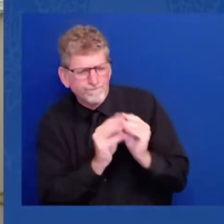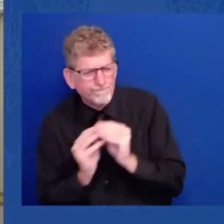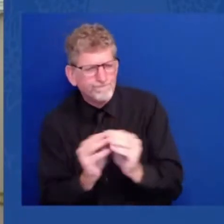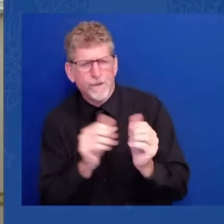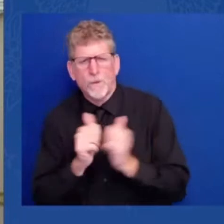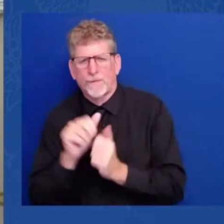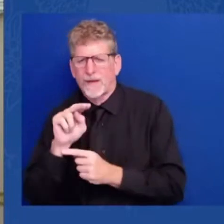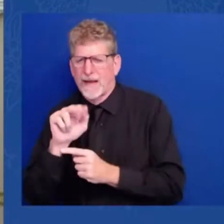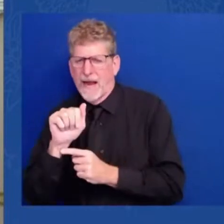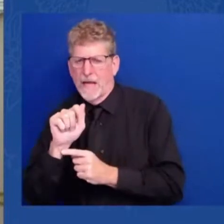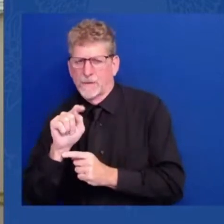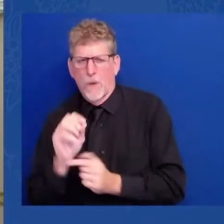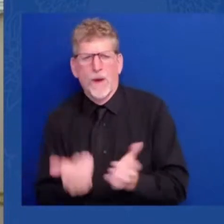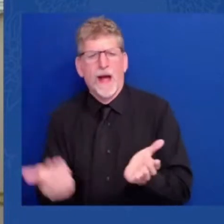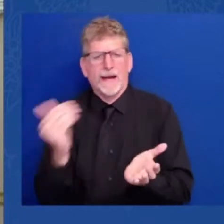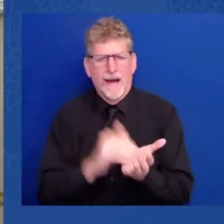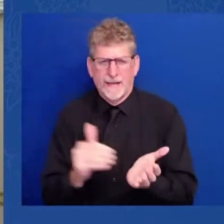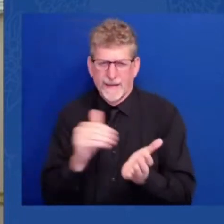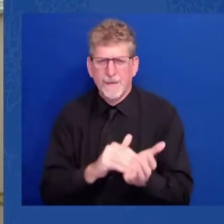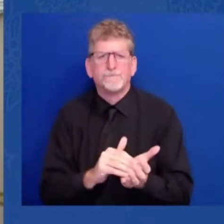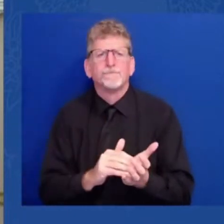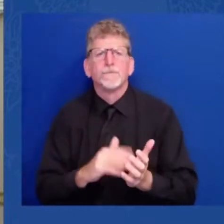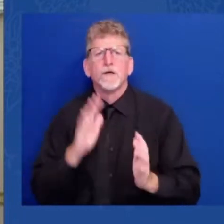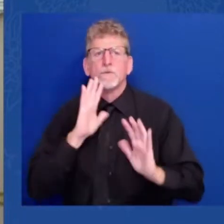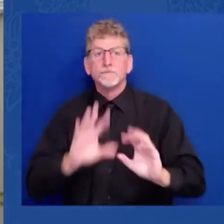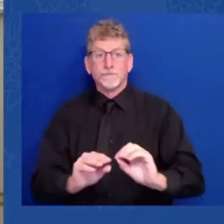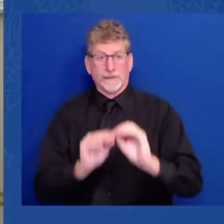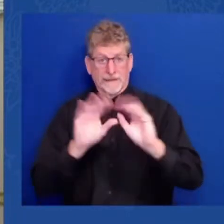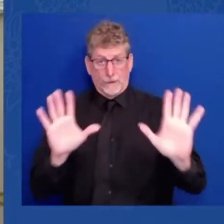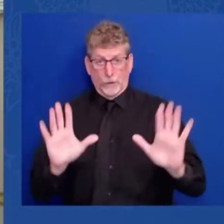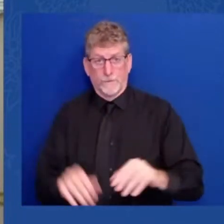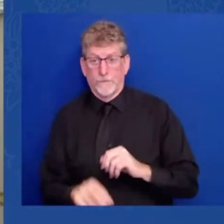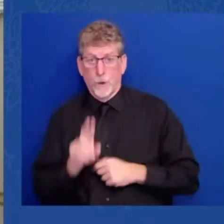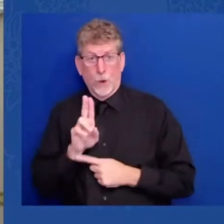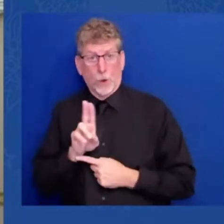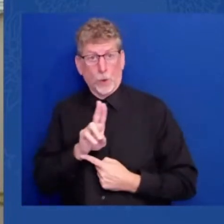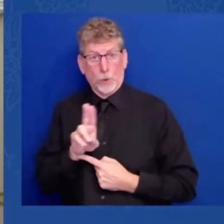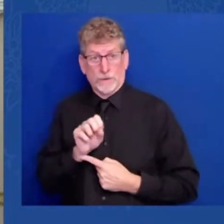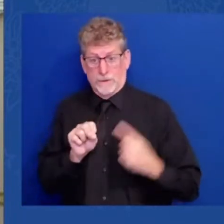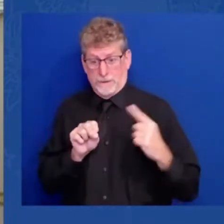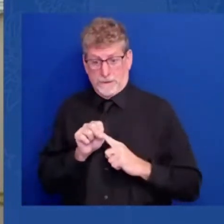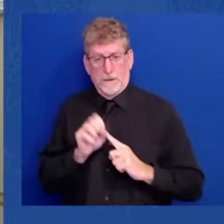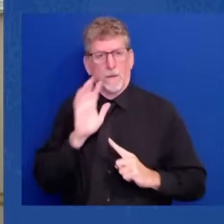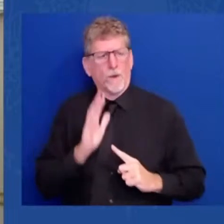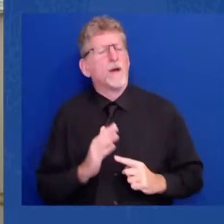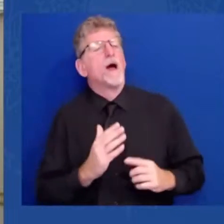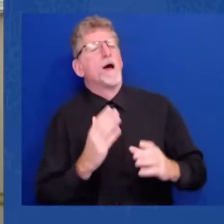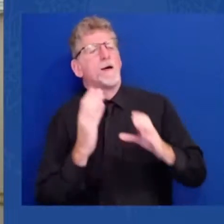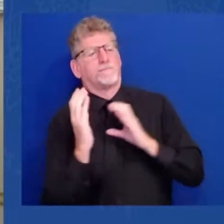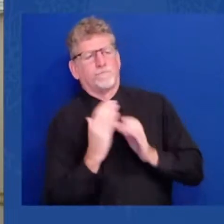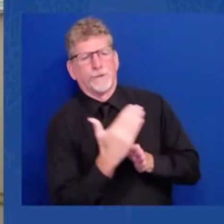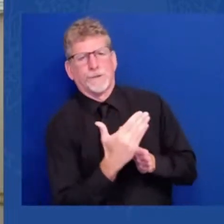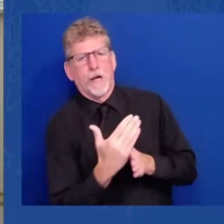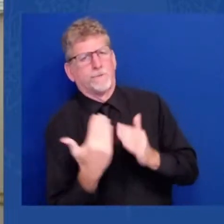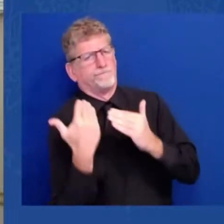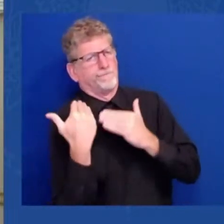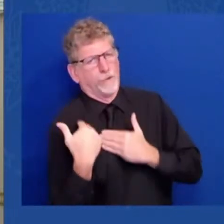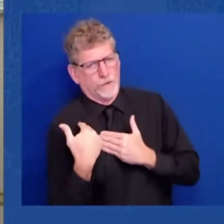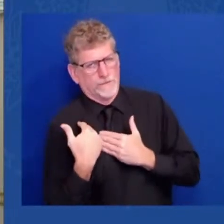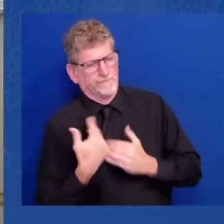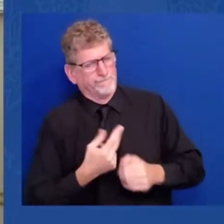the responsibility of caring for the refugees so the costs do not fall entirely on the European countries bordering